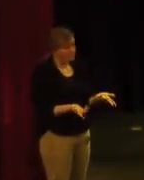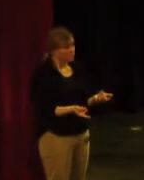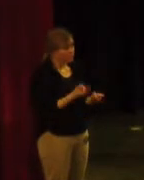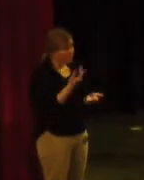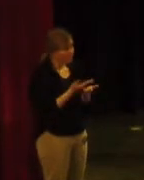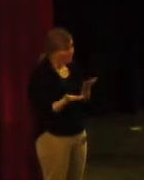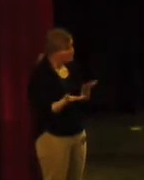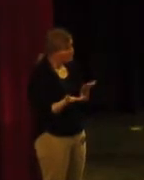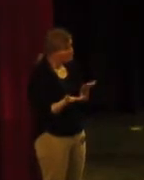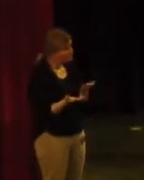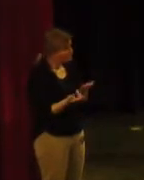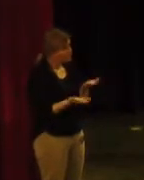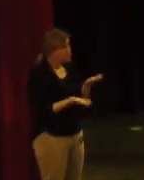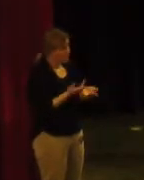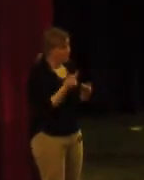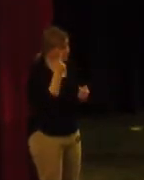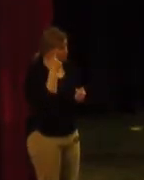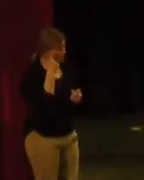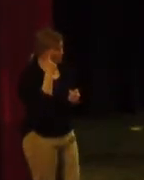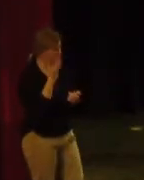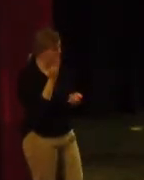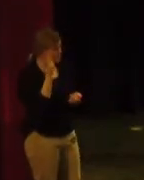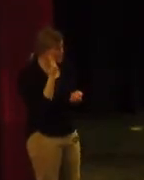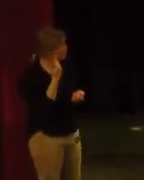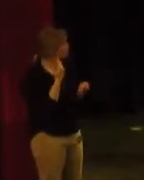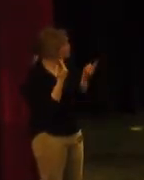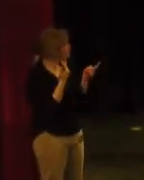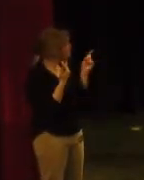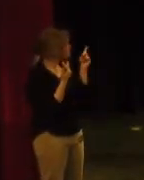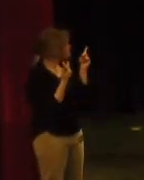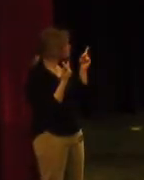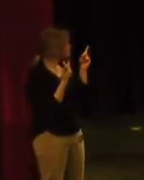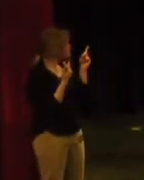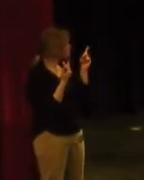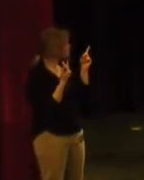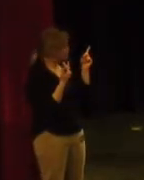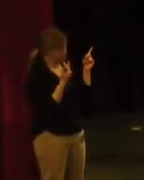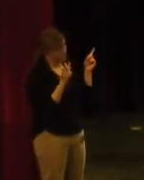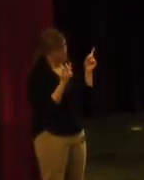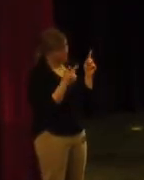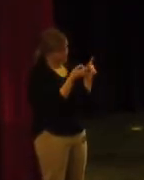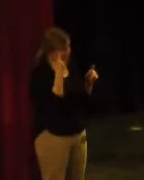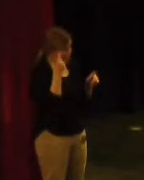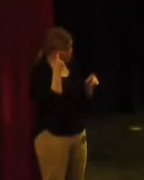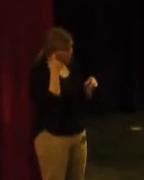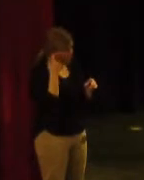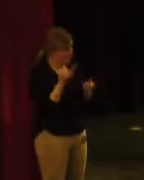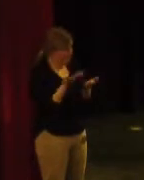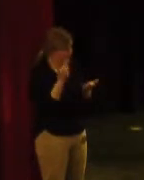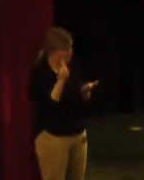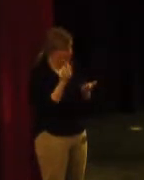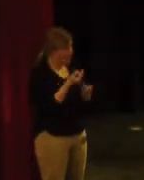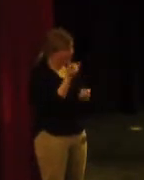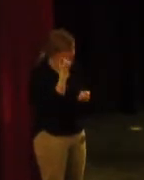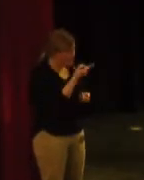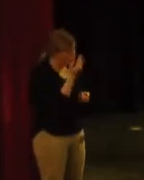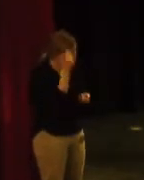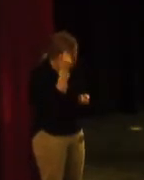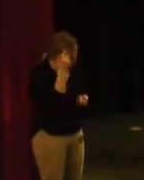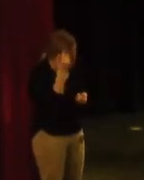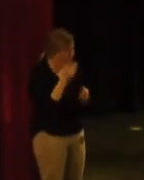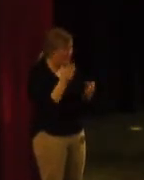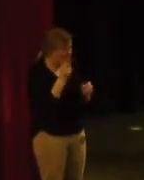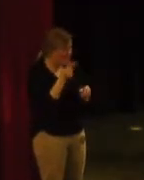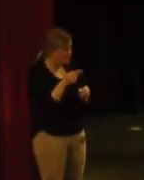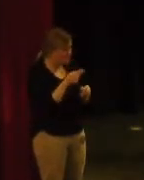of you've probably heard the saying before, right? We didn't cross the border, but the border crossed us. Again, if you know history, in the